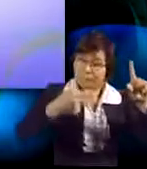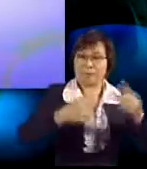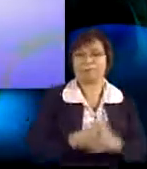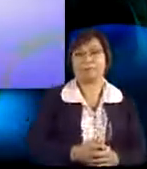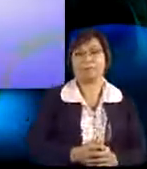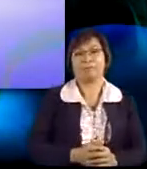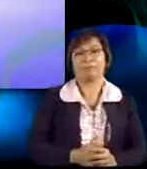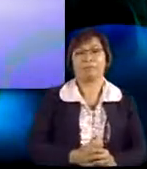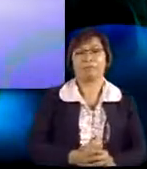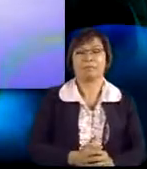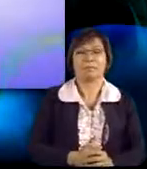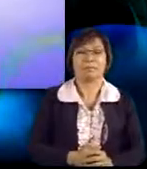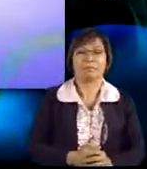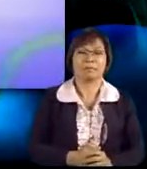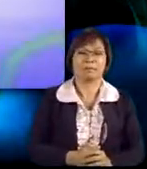height.